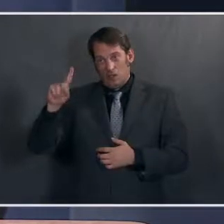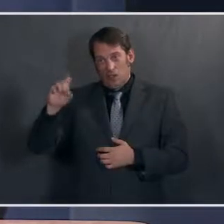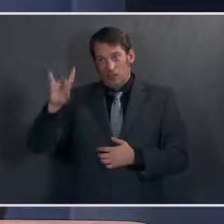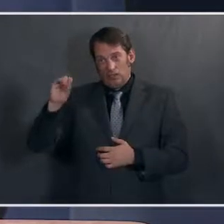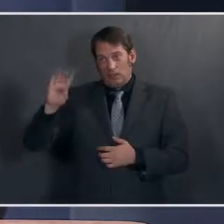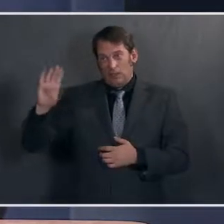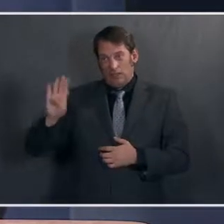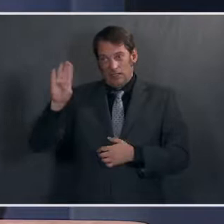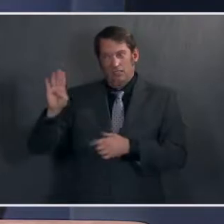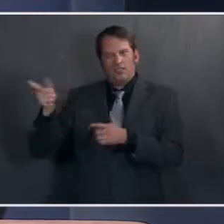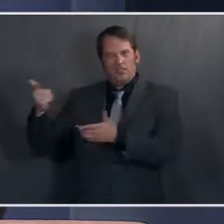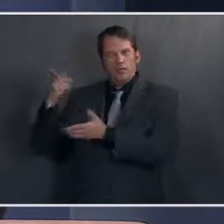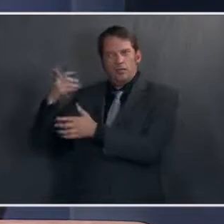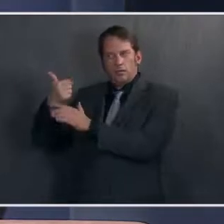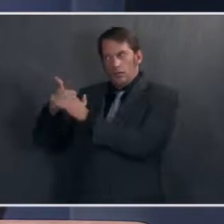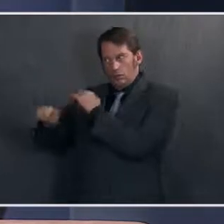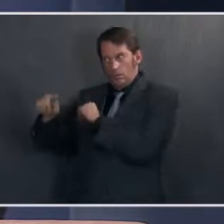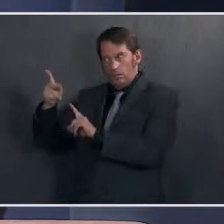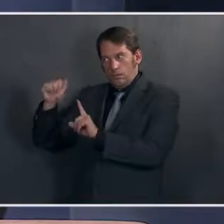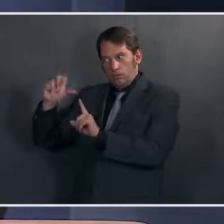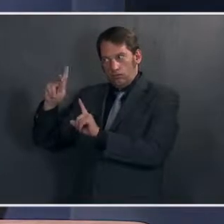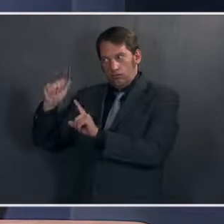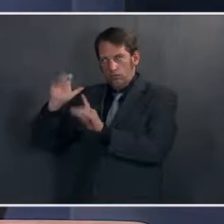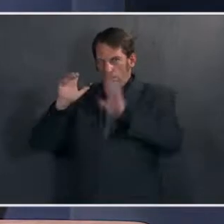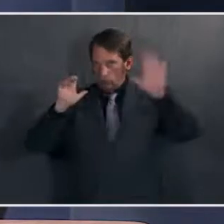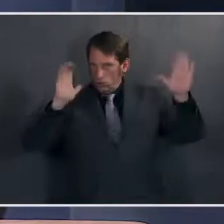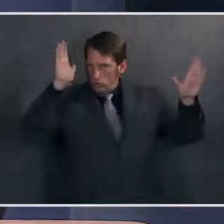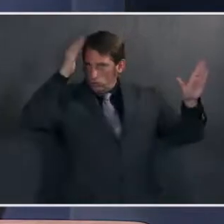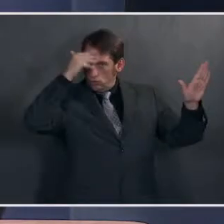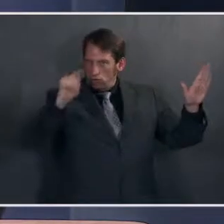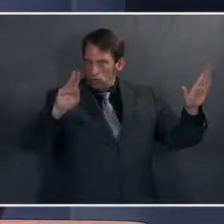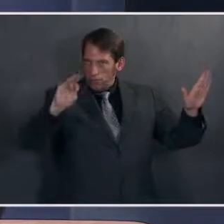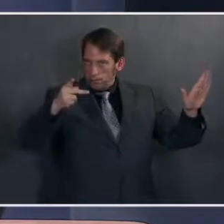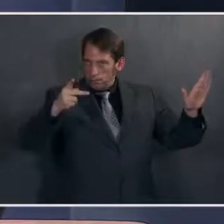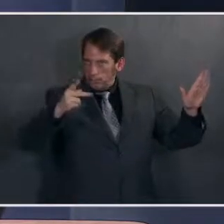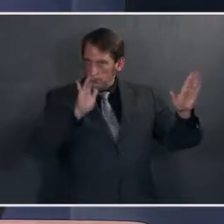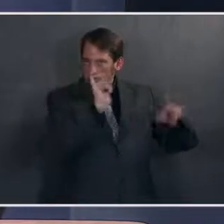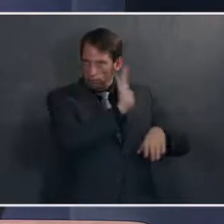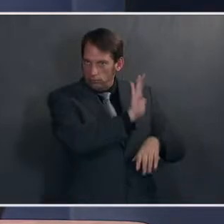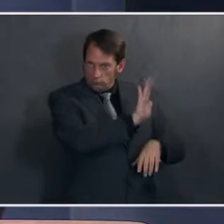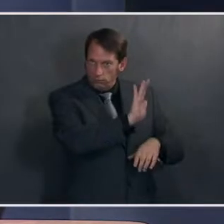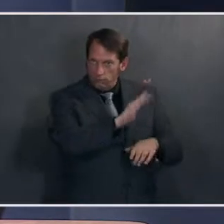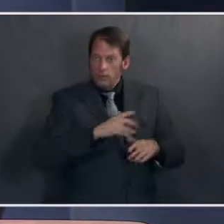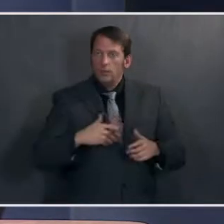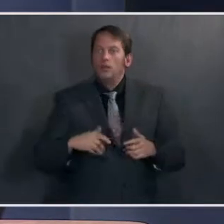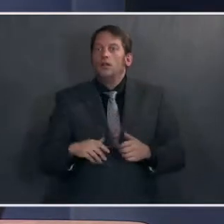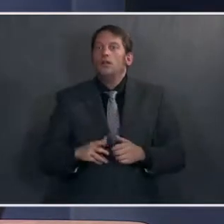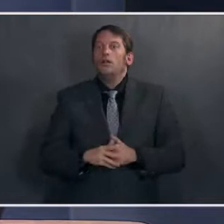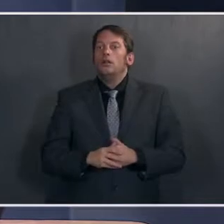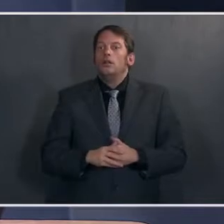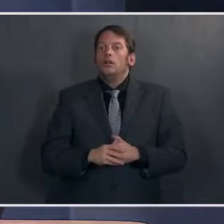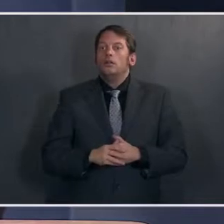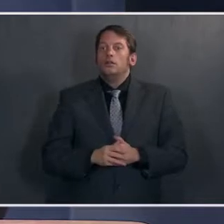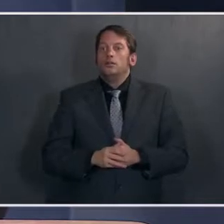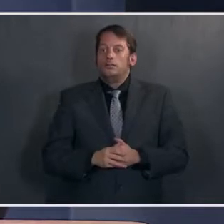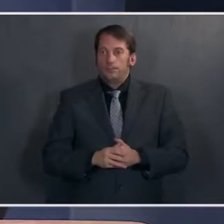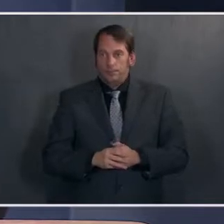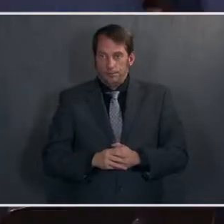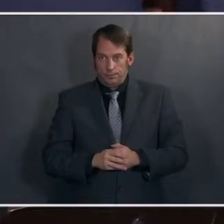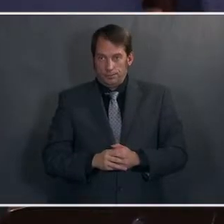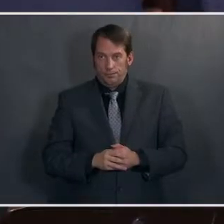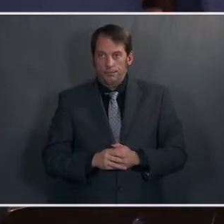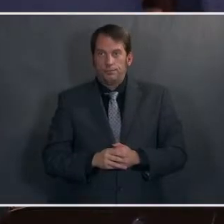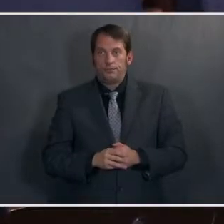administration, that's a place where we would certainly welcome an offer from their end on what state and local funding they'd support. One other